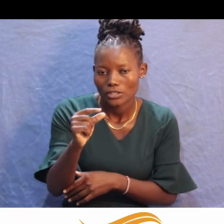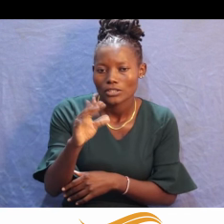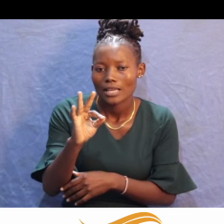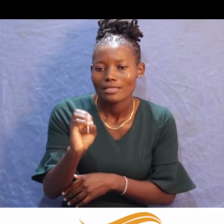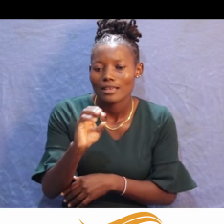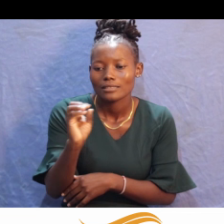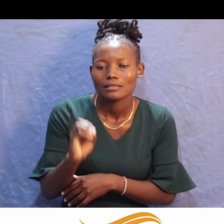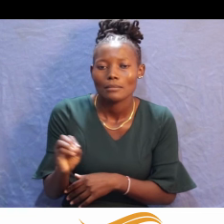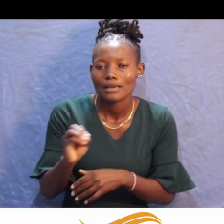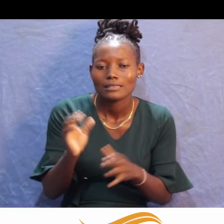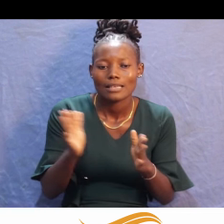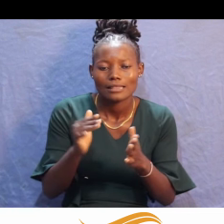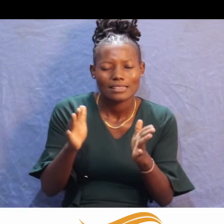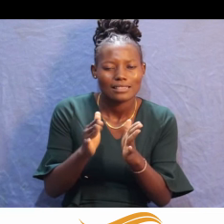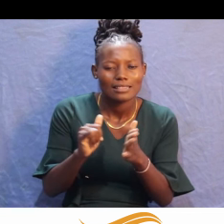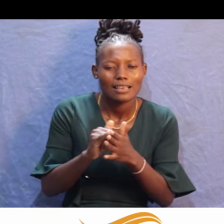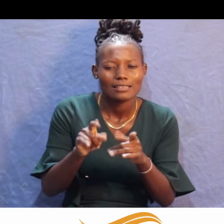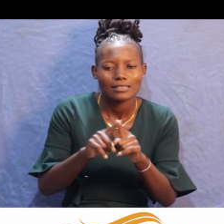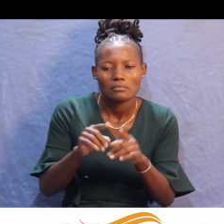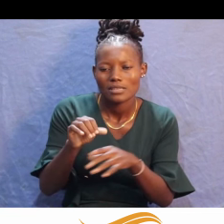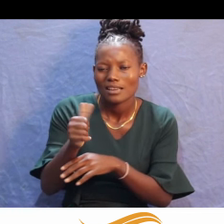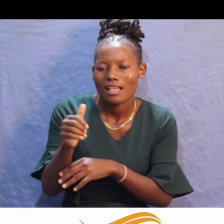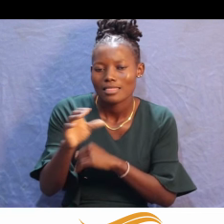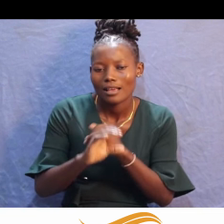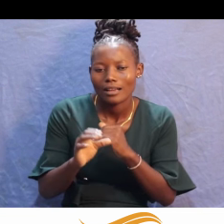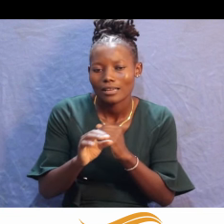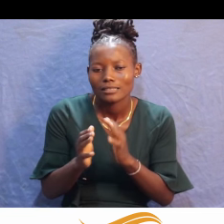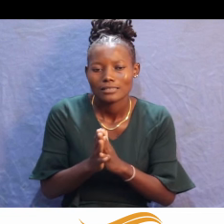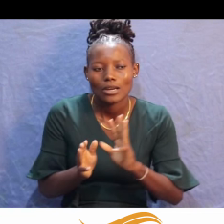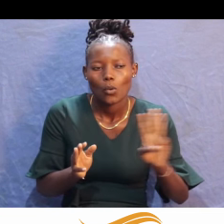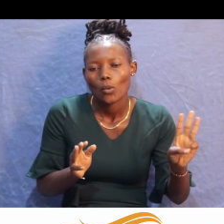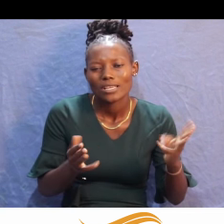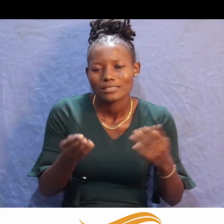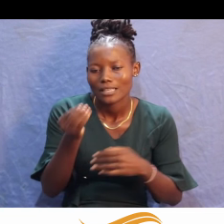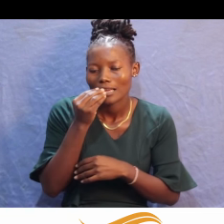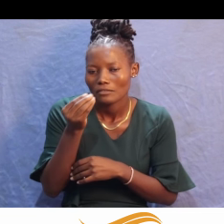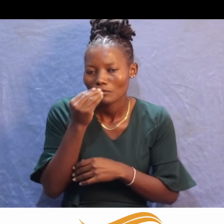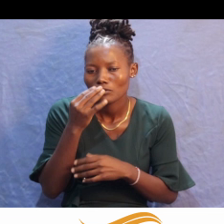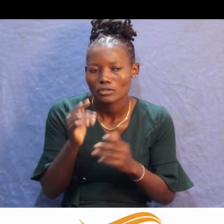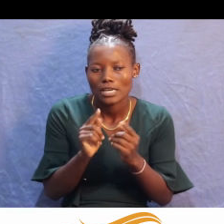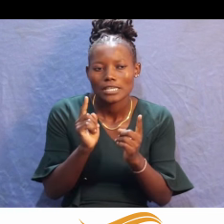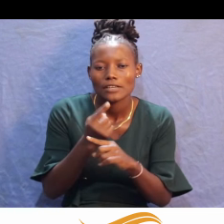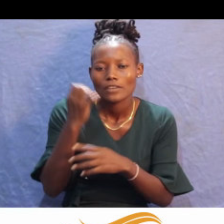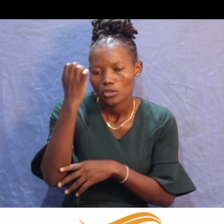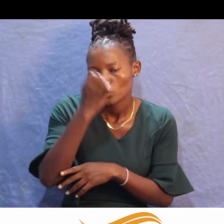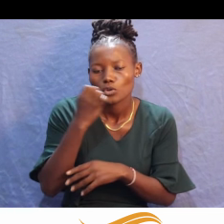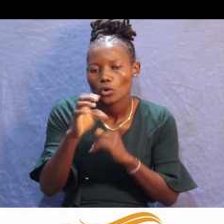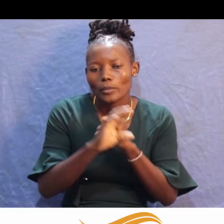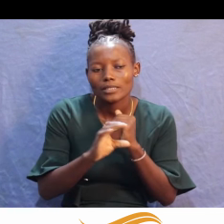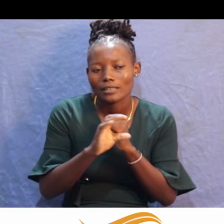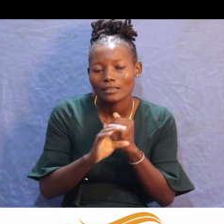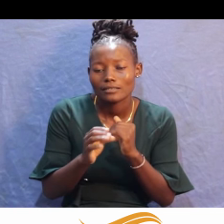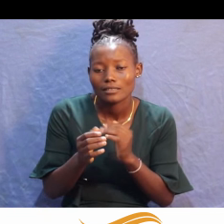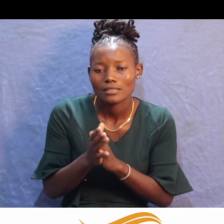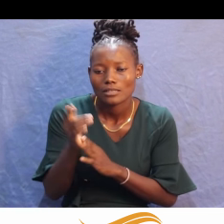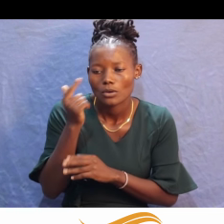other countries too. As Western diet shifts over to the European countries, Asian countries, and African, we're